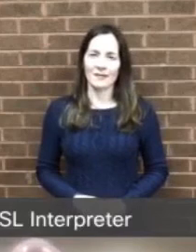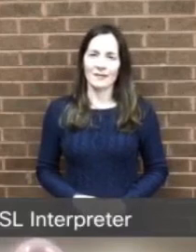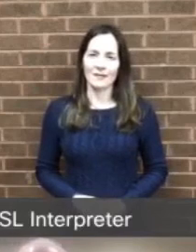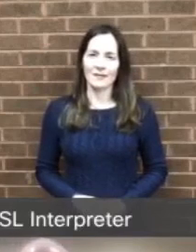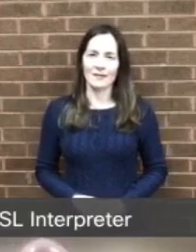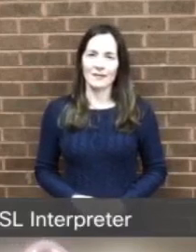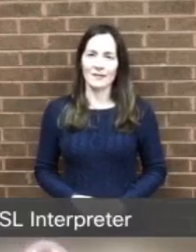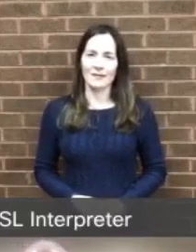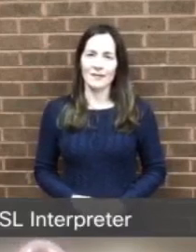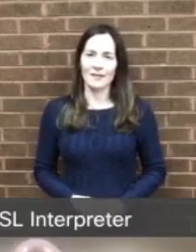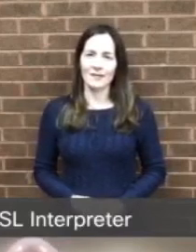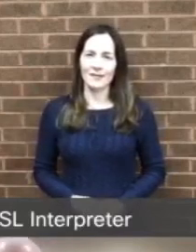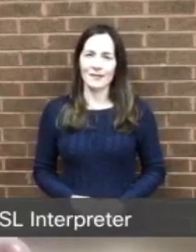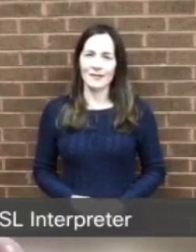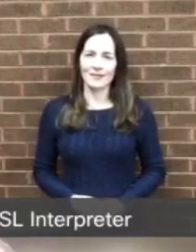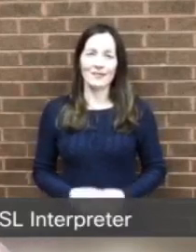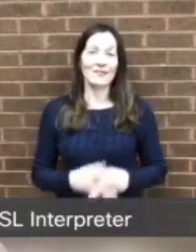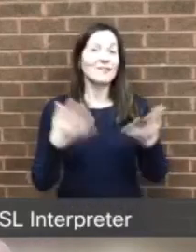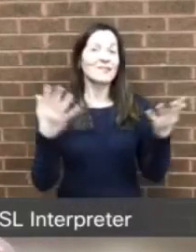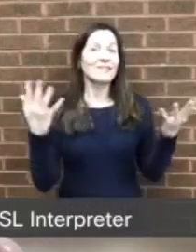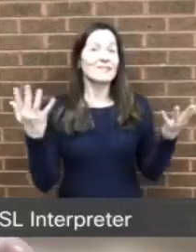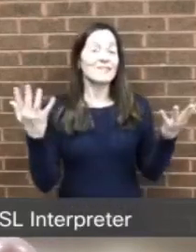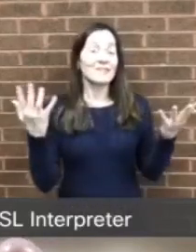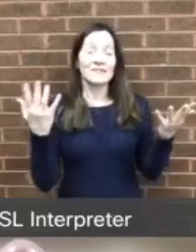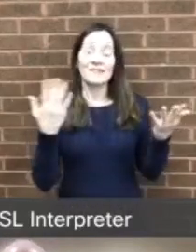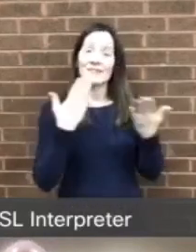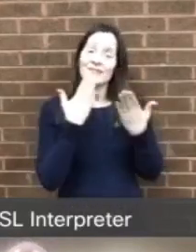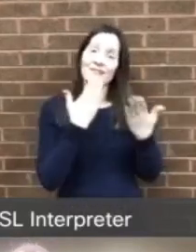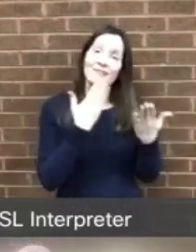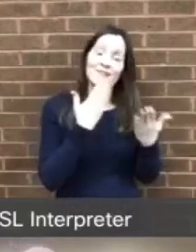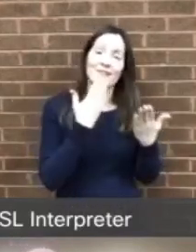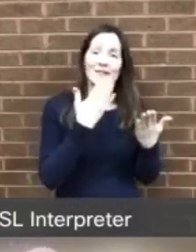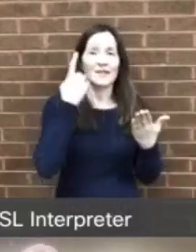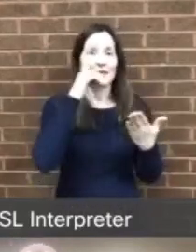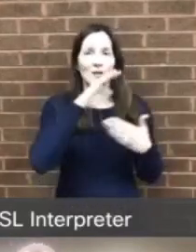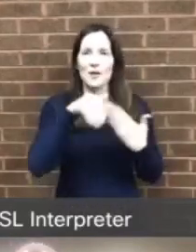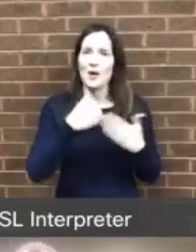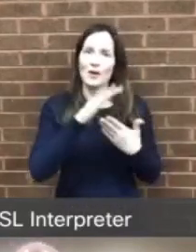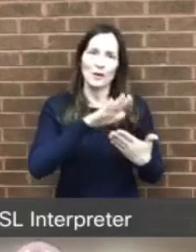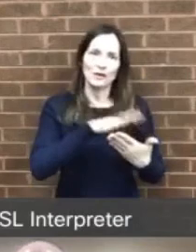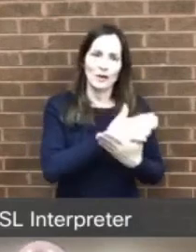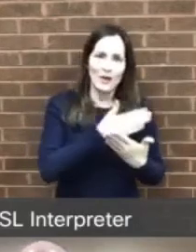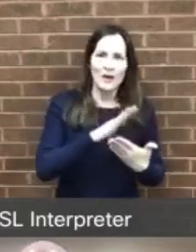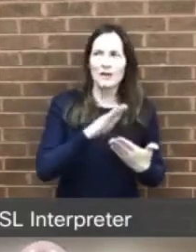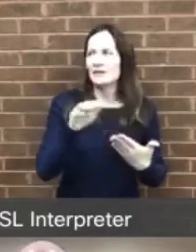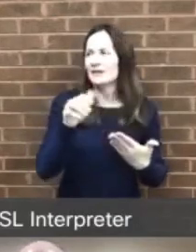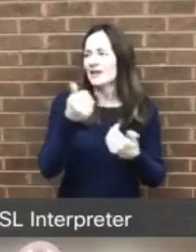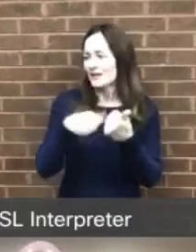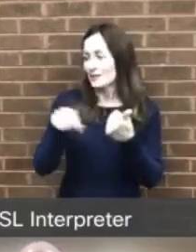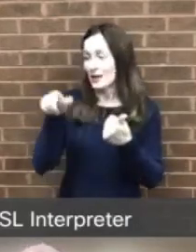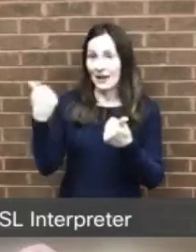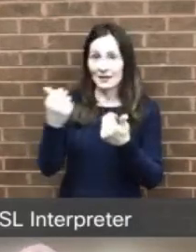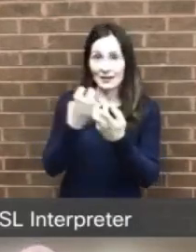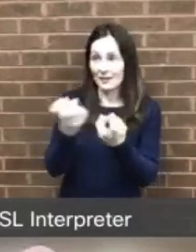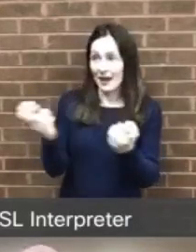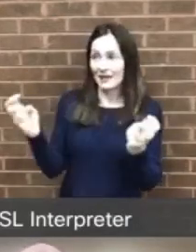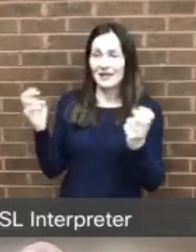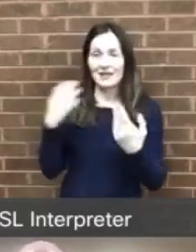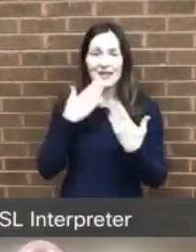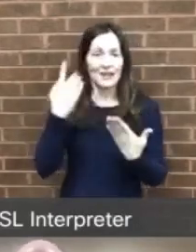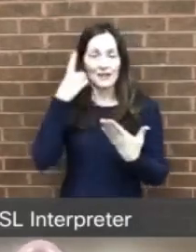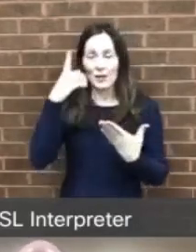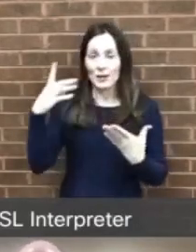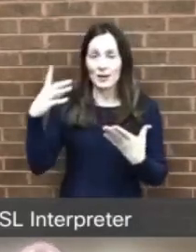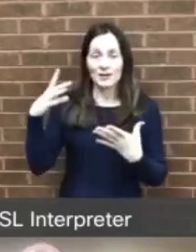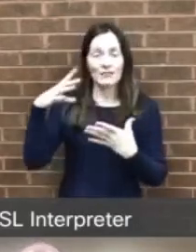Toda rabba to you for all of those songs, and to everybody else on the panel, thank you for your participation this evening. Thank you to those of you